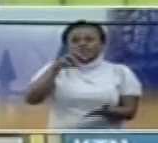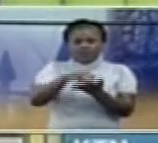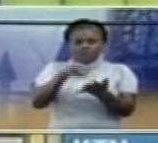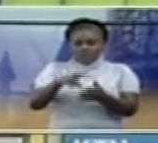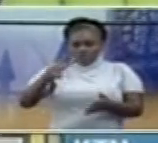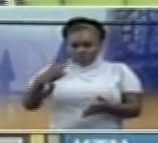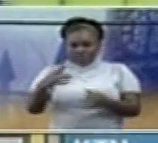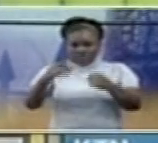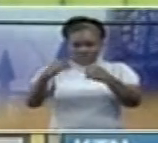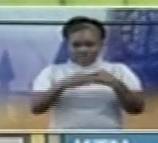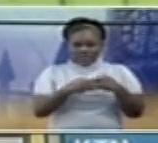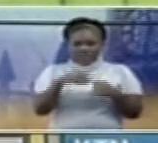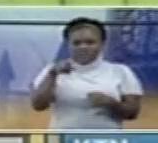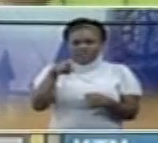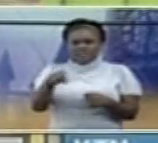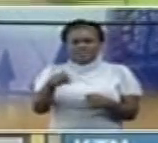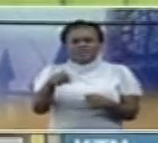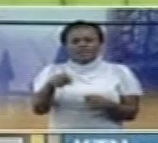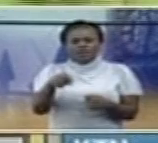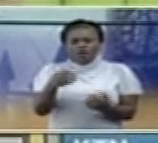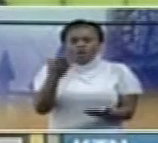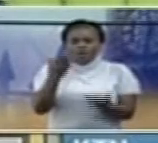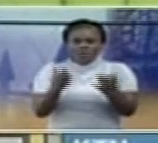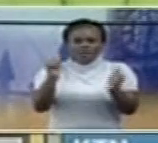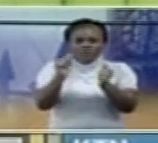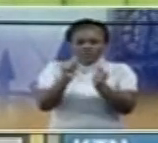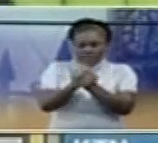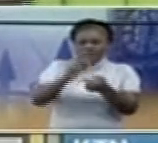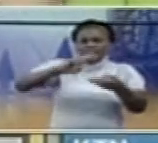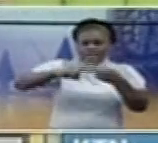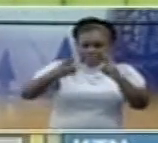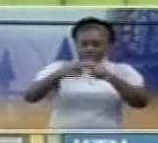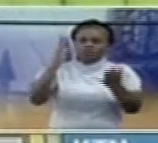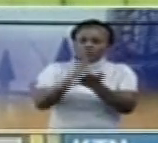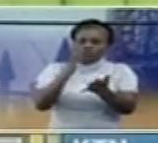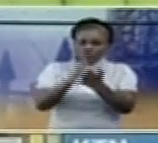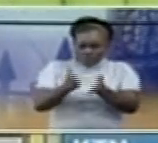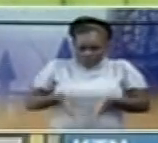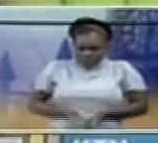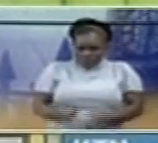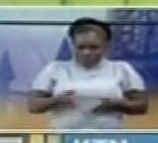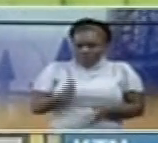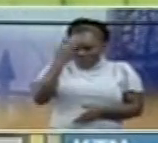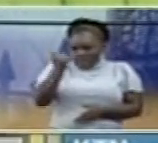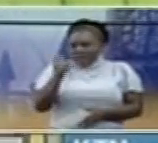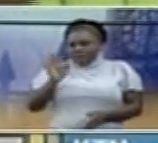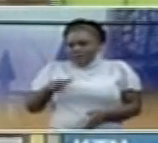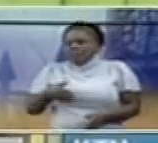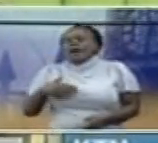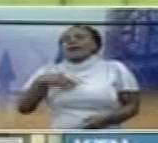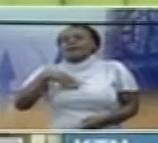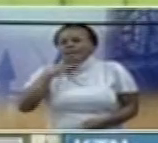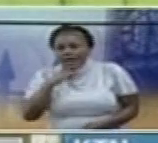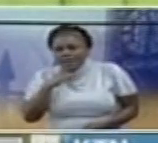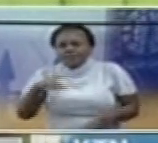28 days, that mortality is very much correlated with the maternal mortality rate. Because a mother dies,